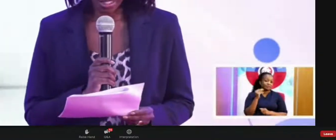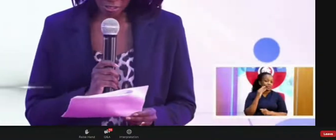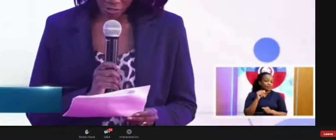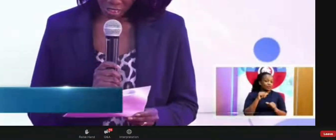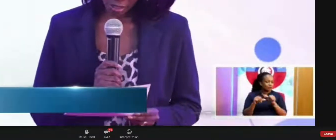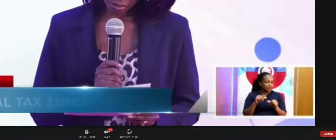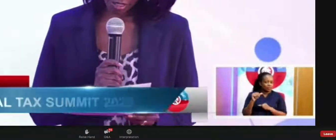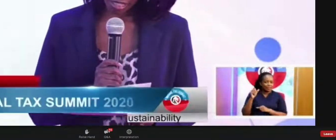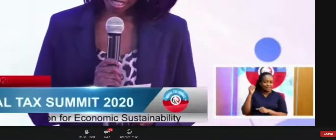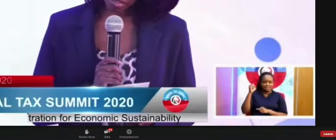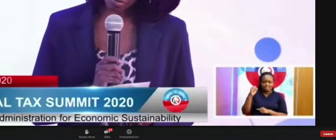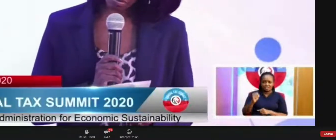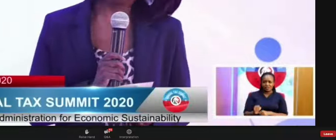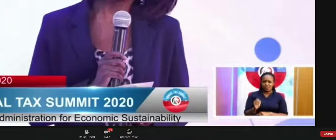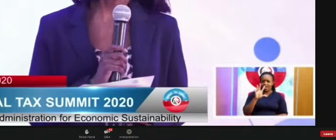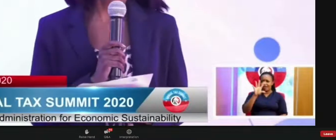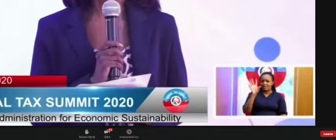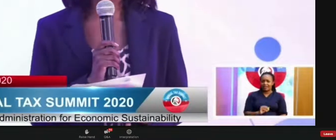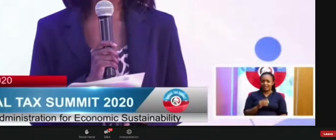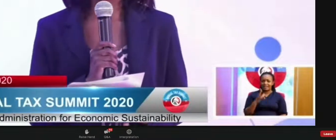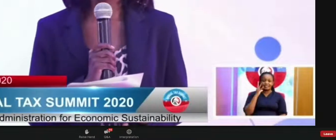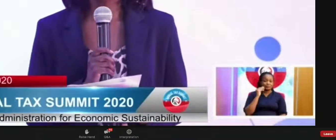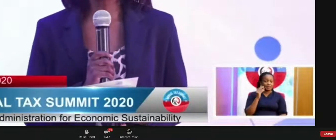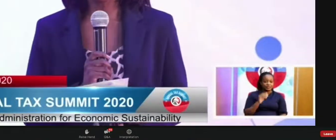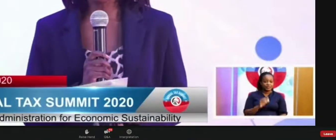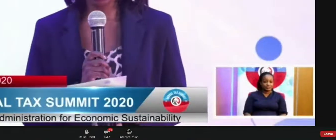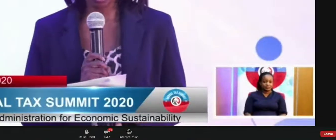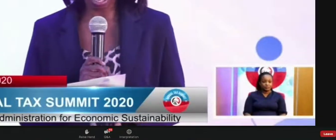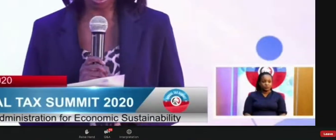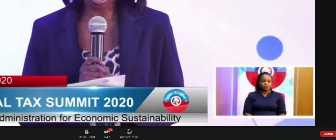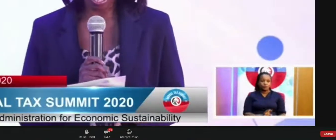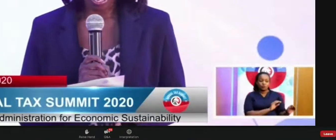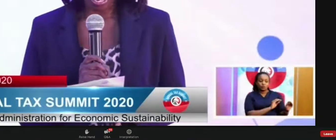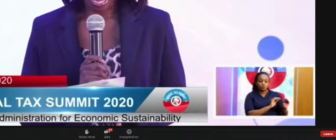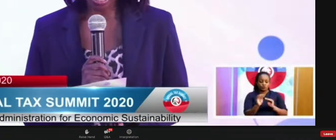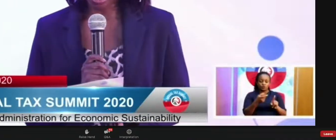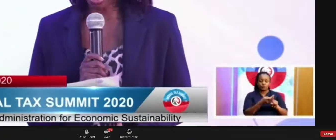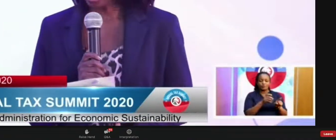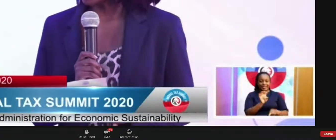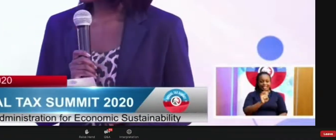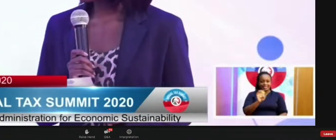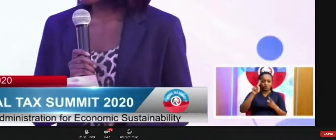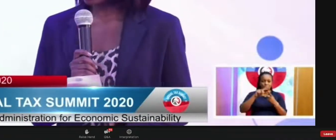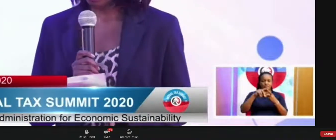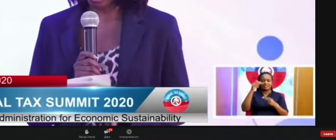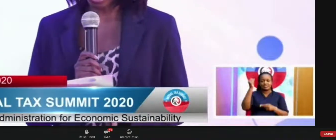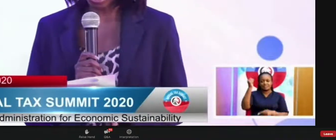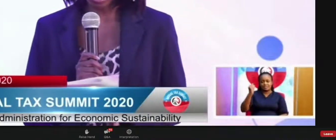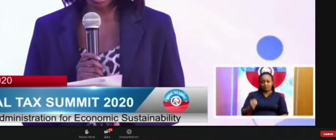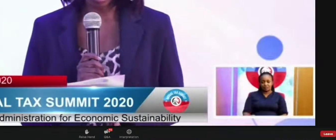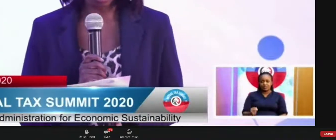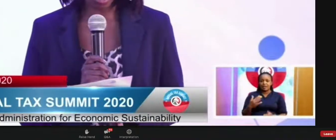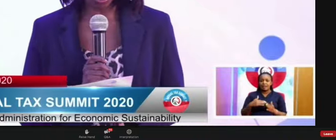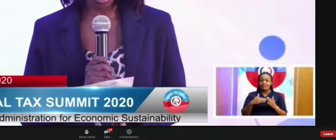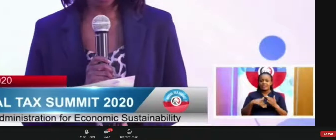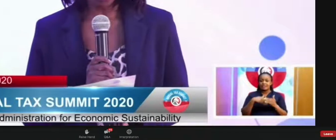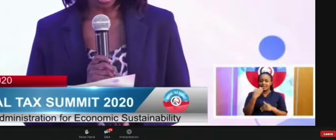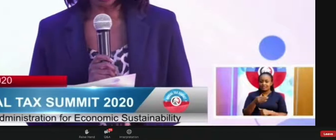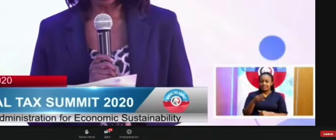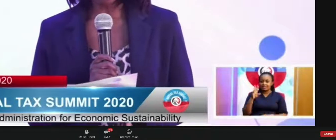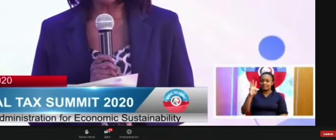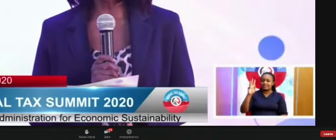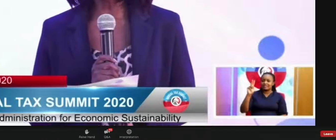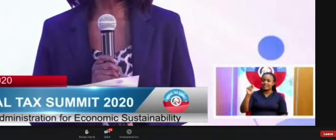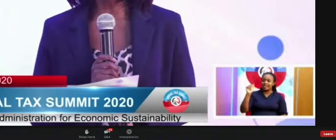African experience? Let's move from the east all the way to the south. And next up is Nathaniel Mabetoa. He's the